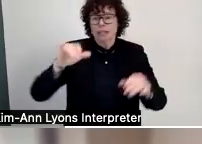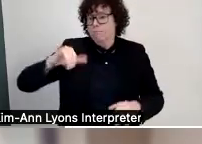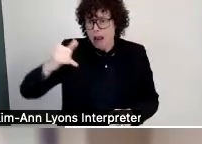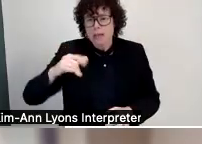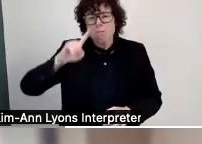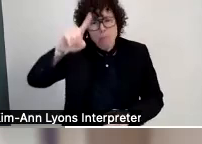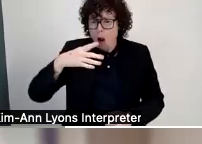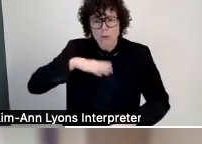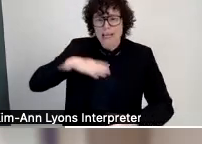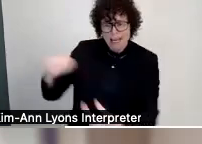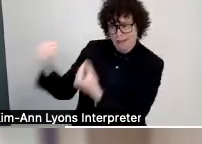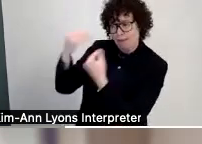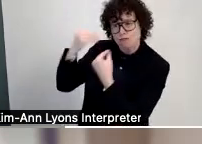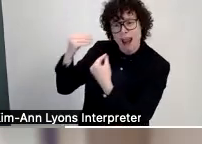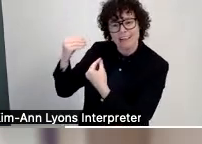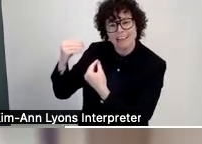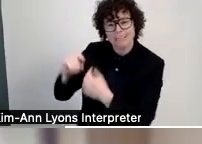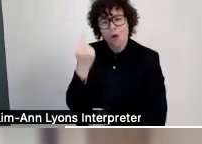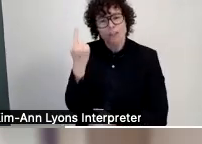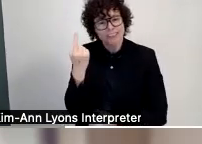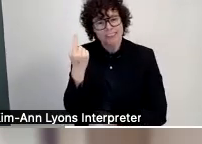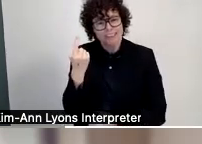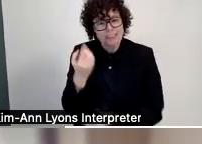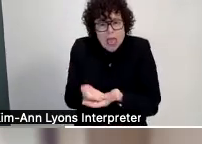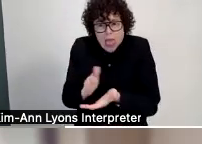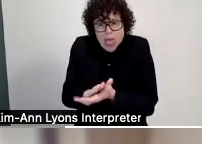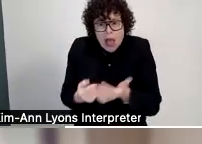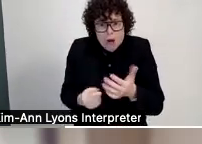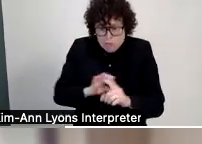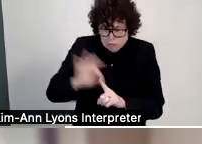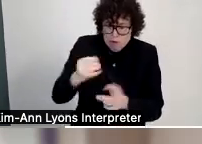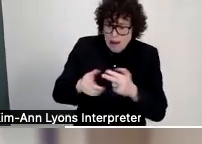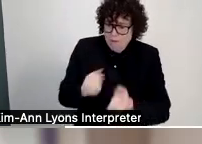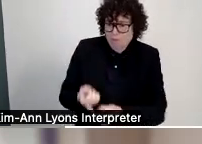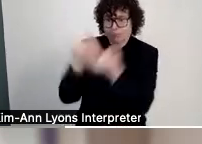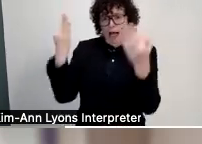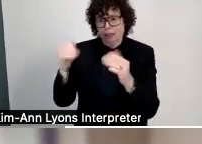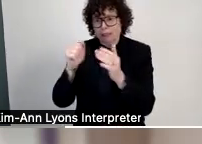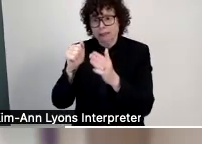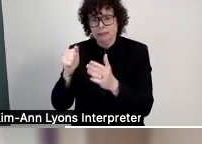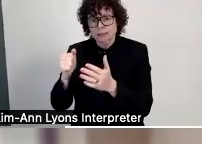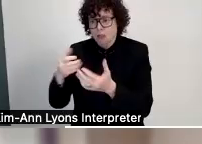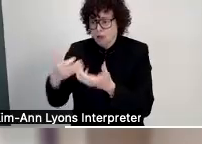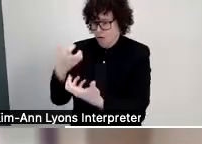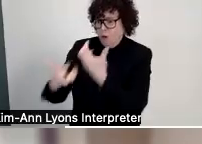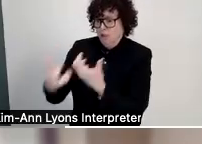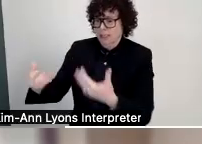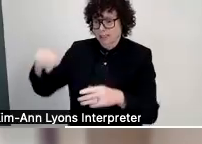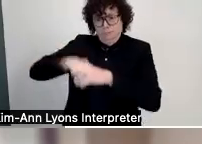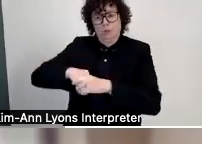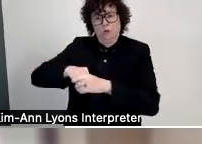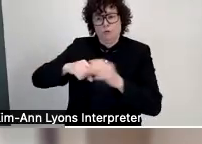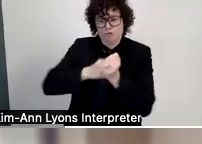training that we need to communicate well with people with intellectual disabilities, their carers and their families. And I think actually having those skills